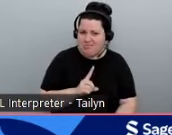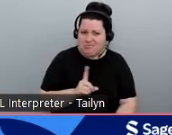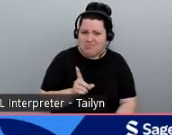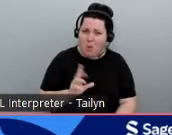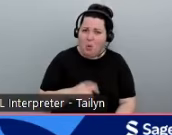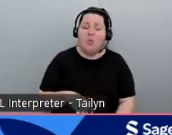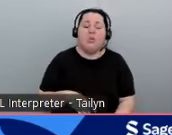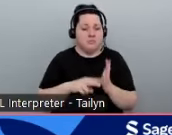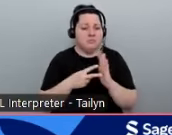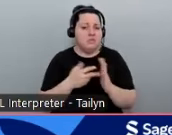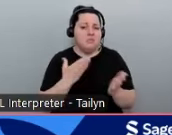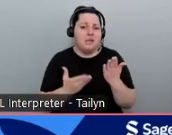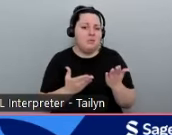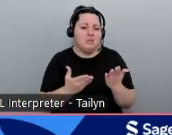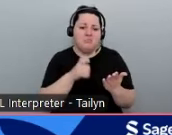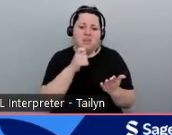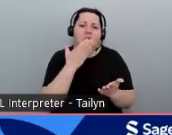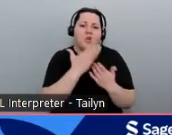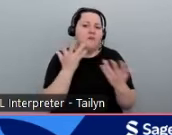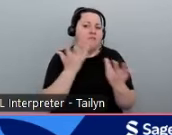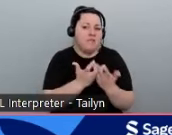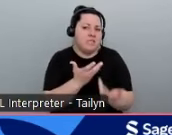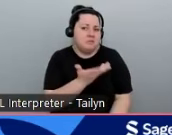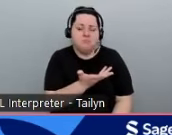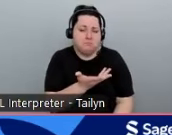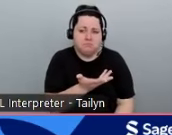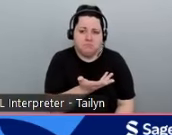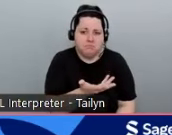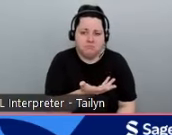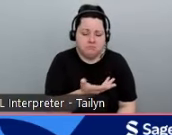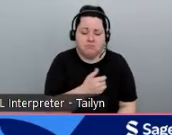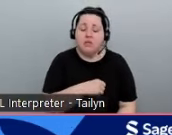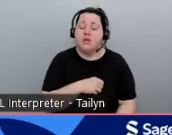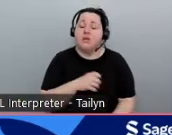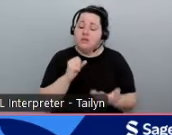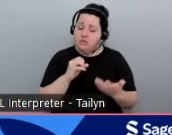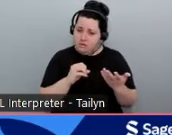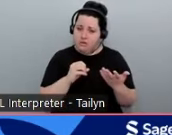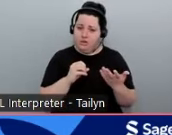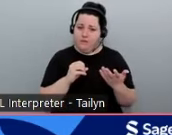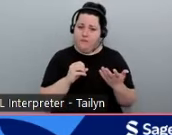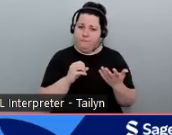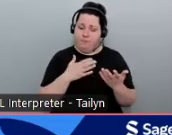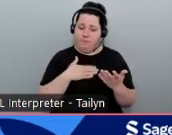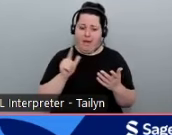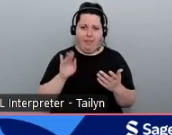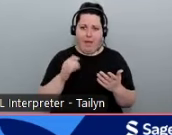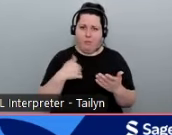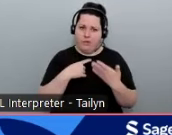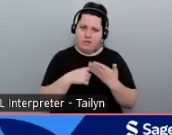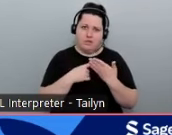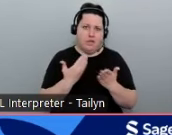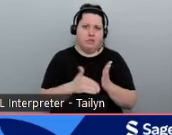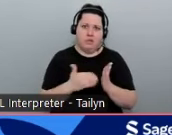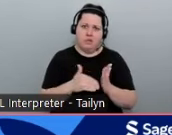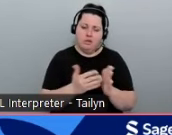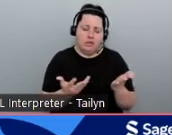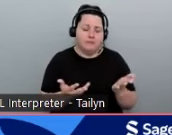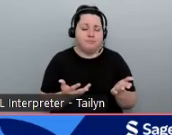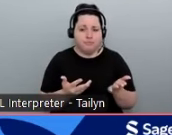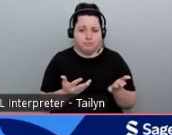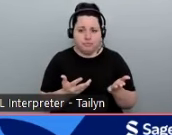means it maybe isn't the right fit for that journal. So we talk about this in my lab all the time, where